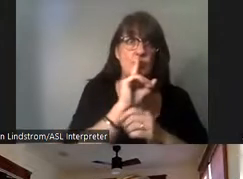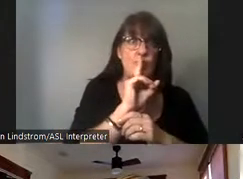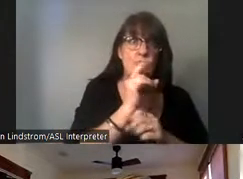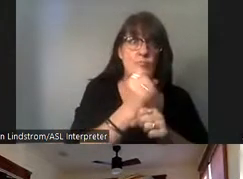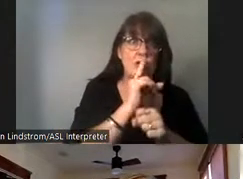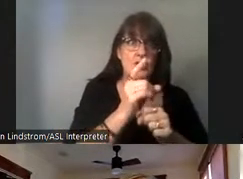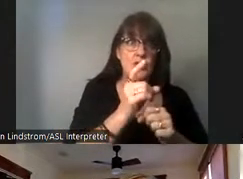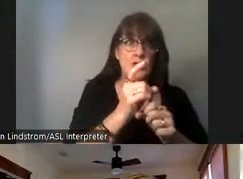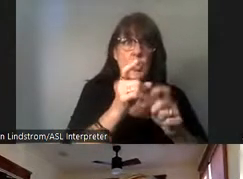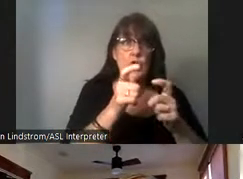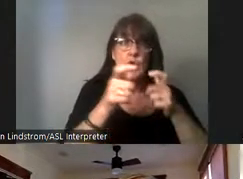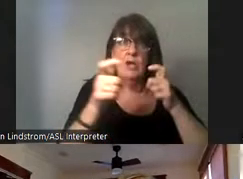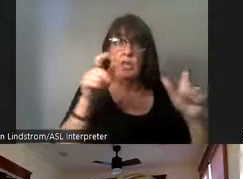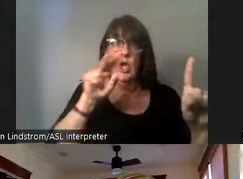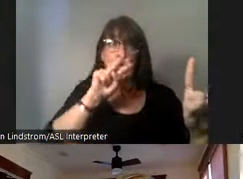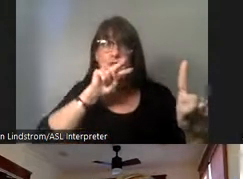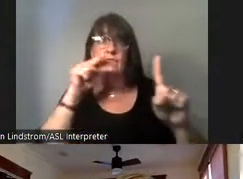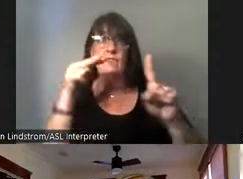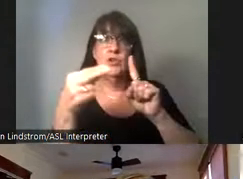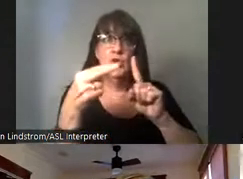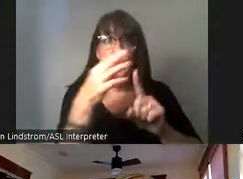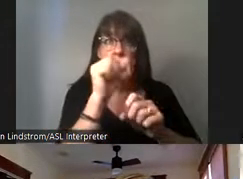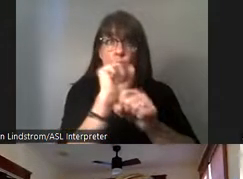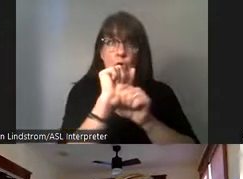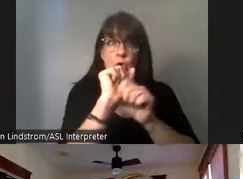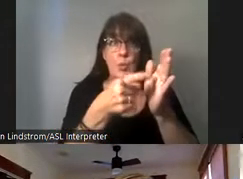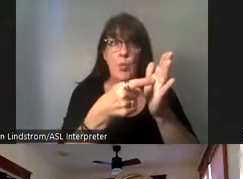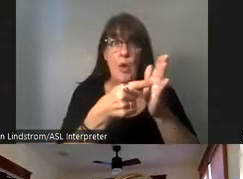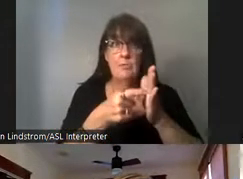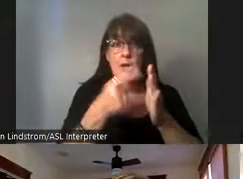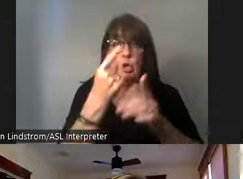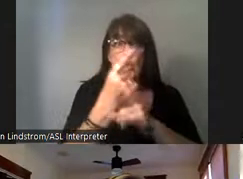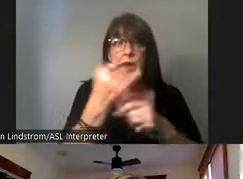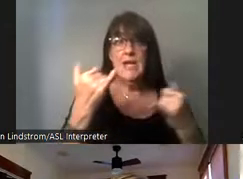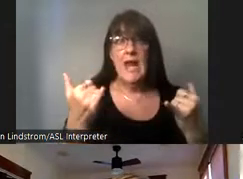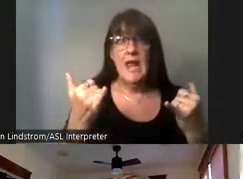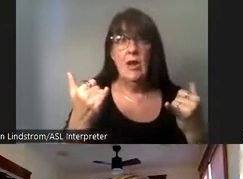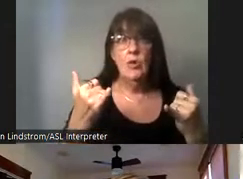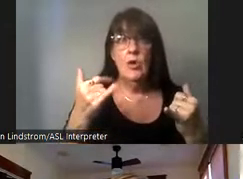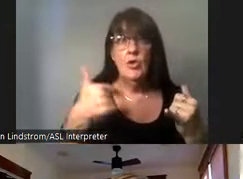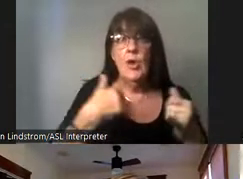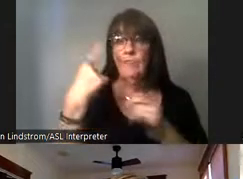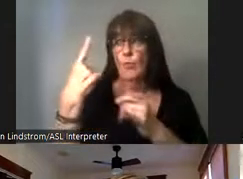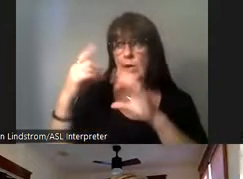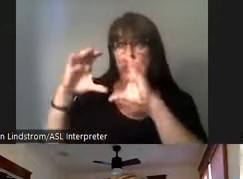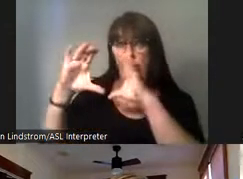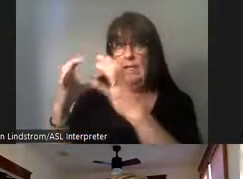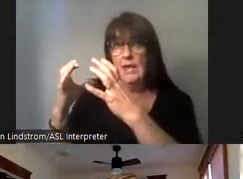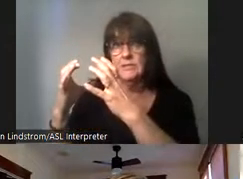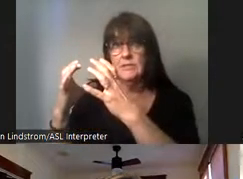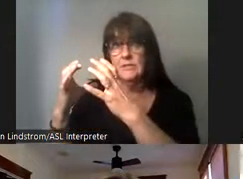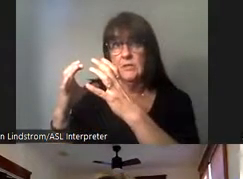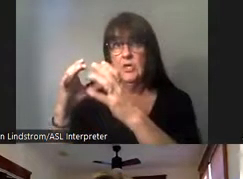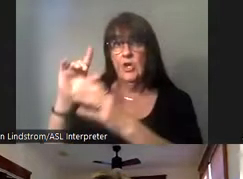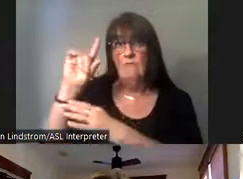larger view of what the requirement is. So right now we have the one course. It's, you know, the first one